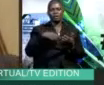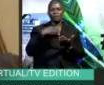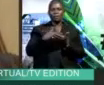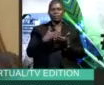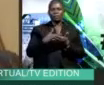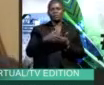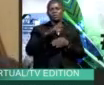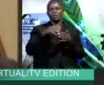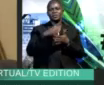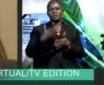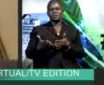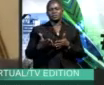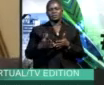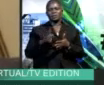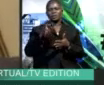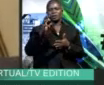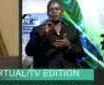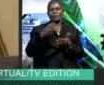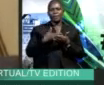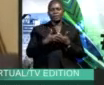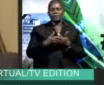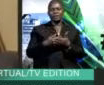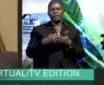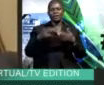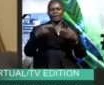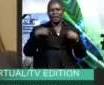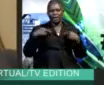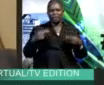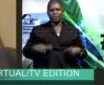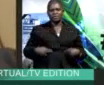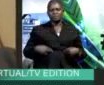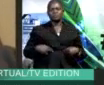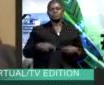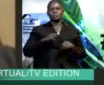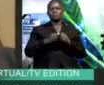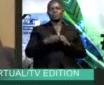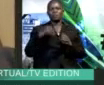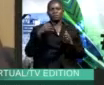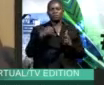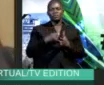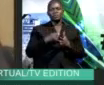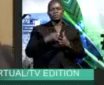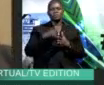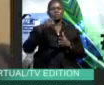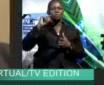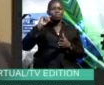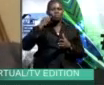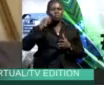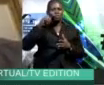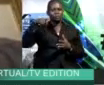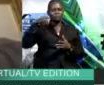all those things, also monetize the health hazard of the pollution that these generators